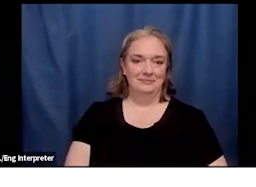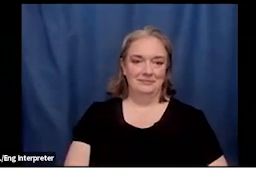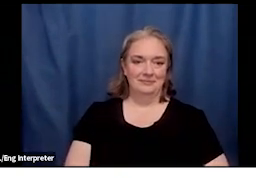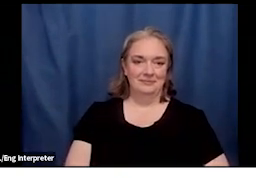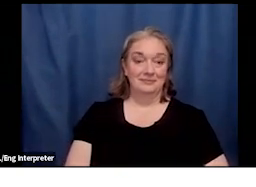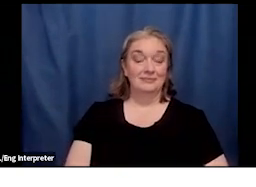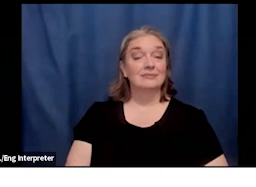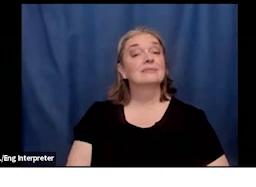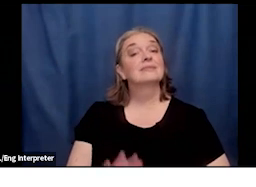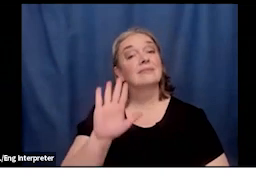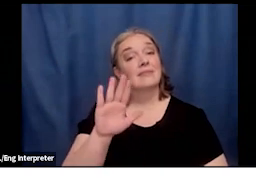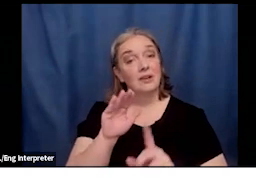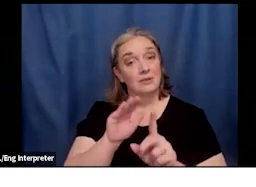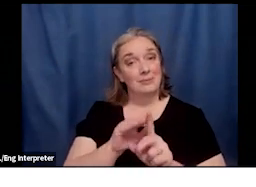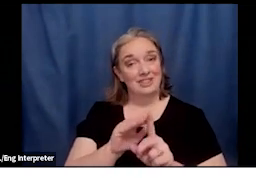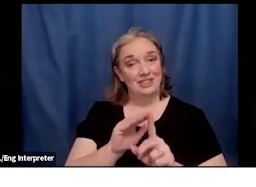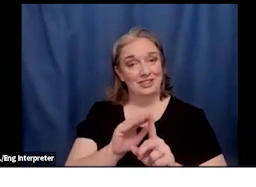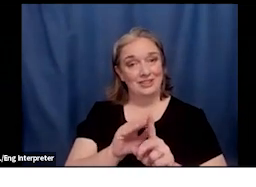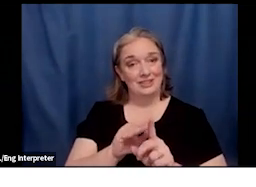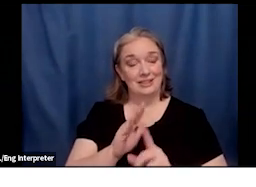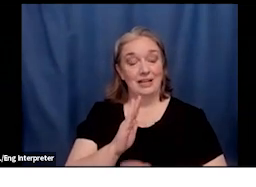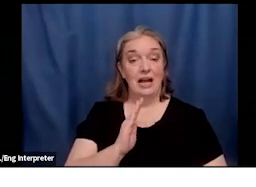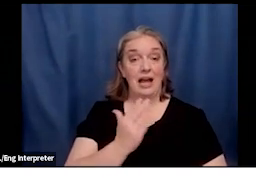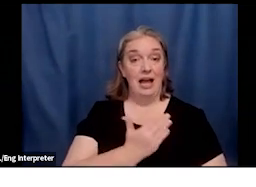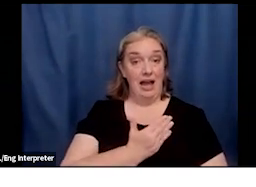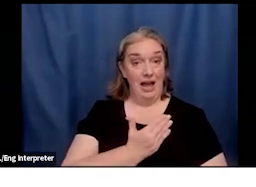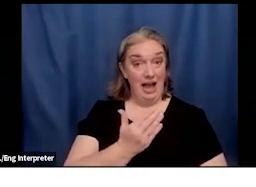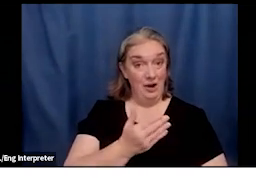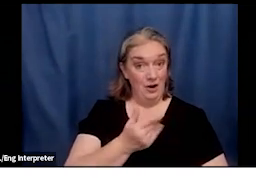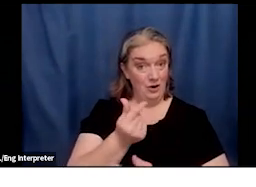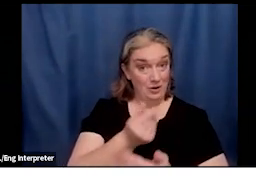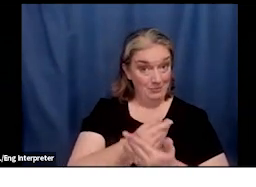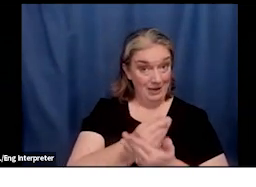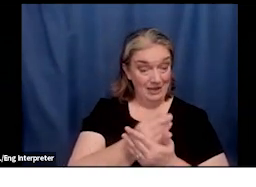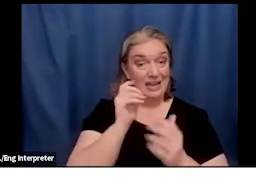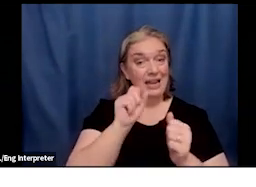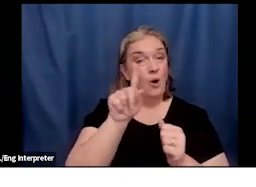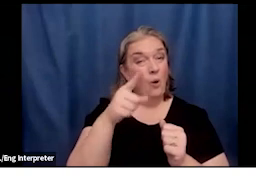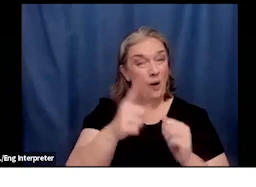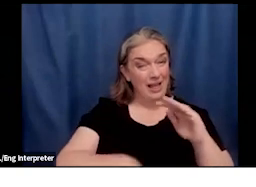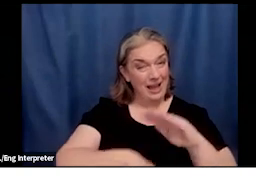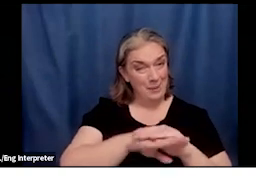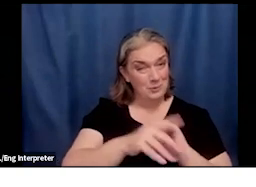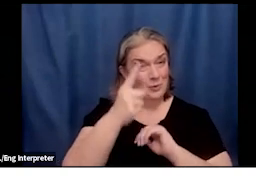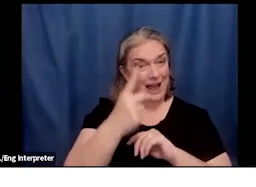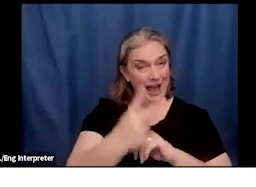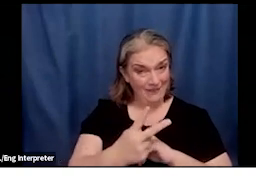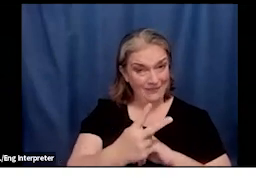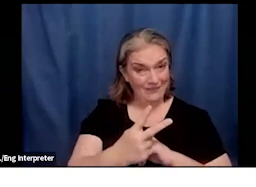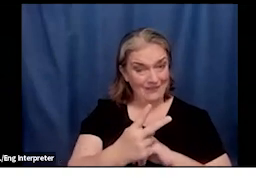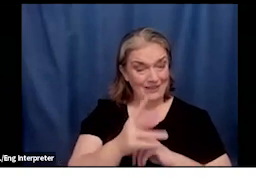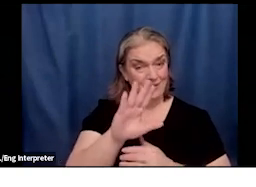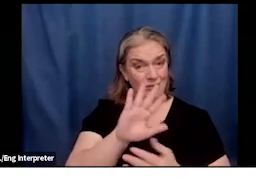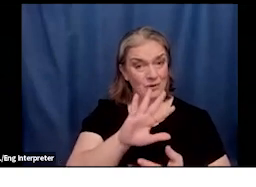As a reminder, again, our grant can only cover up to 50% of your total project income. And this does